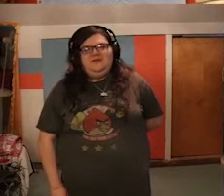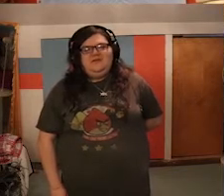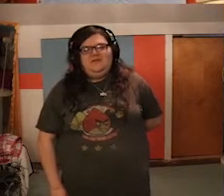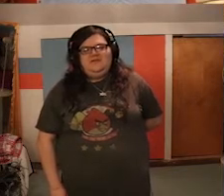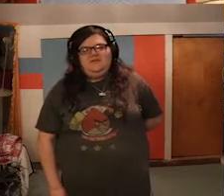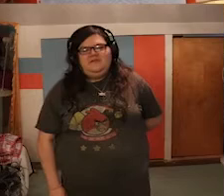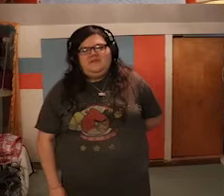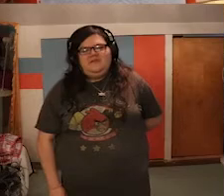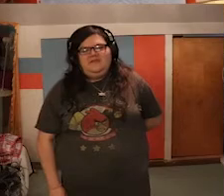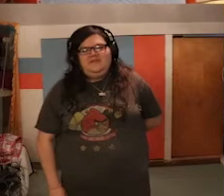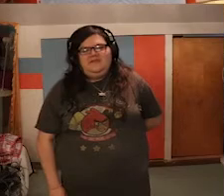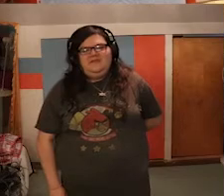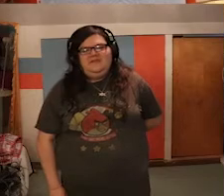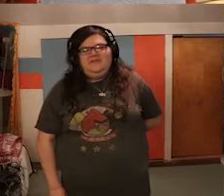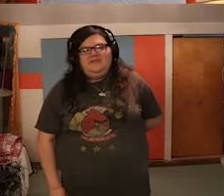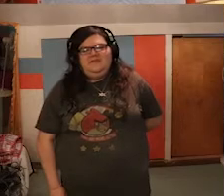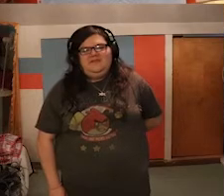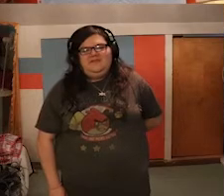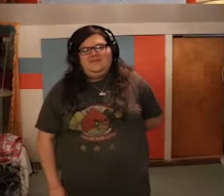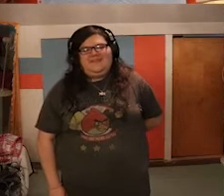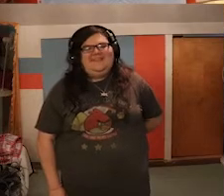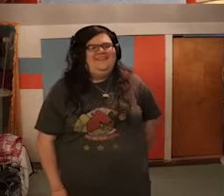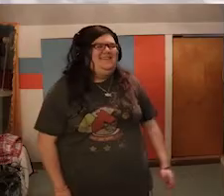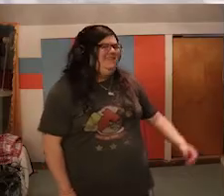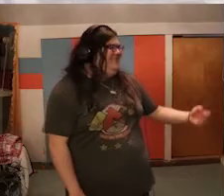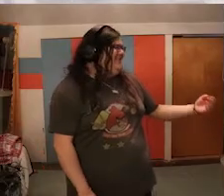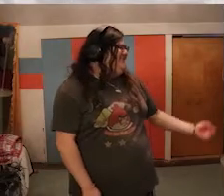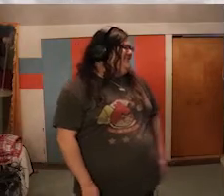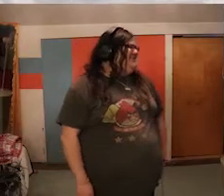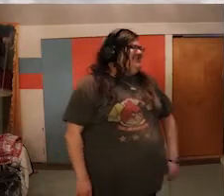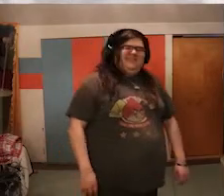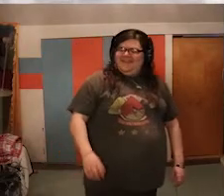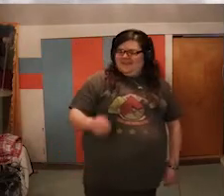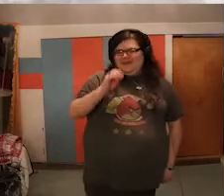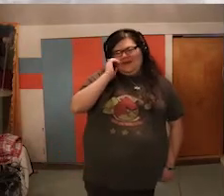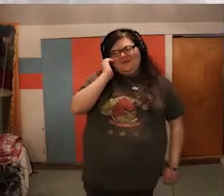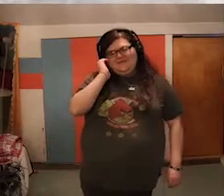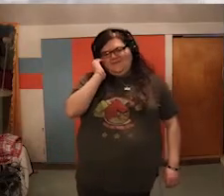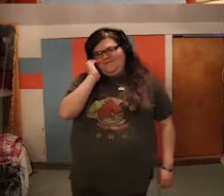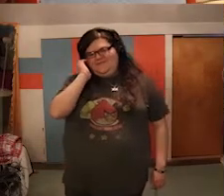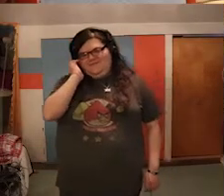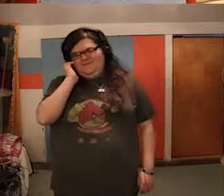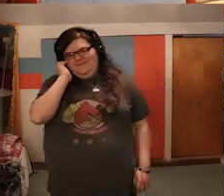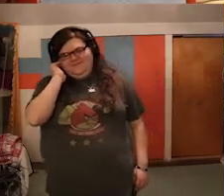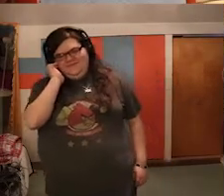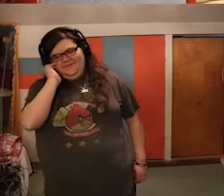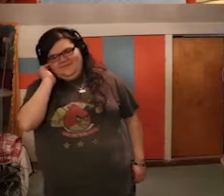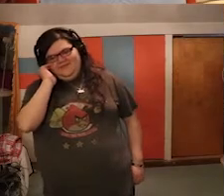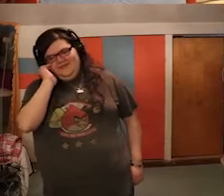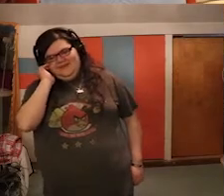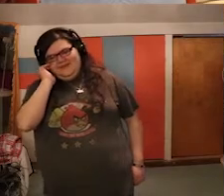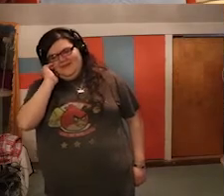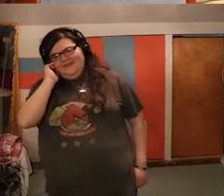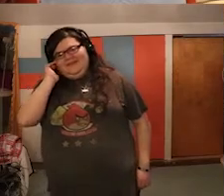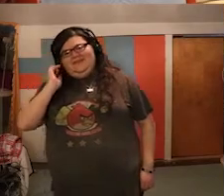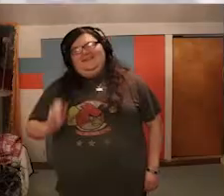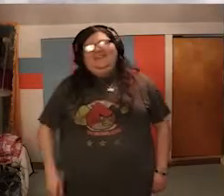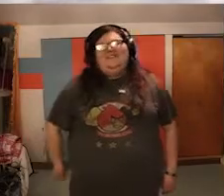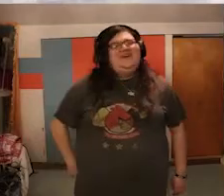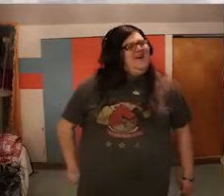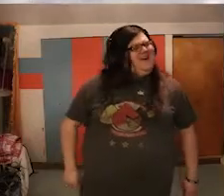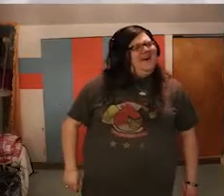What? It's a good cooking. It's putting love into what you cook. Okay. That's what I recommend. You have sex with your